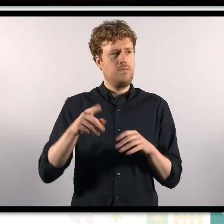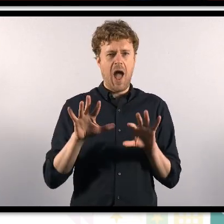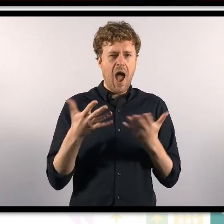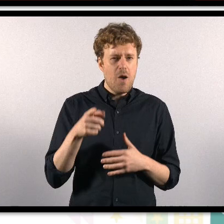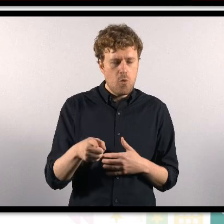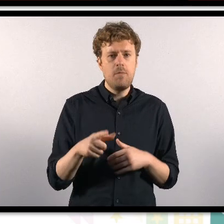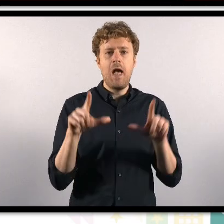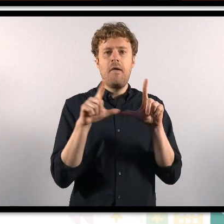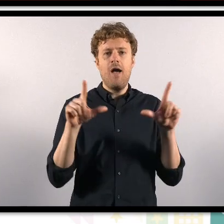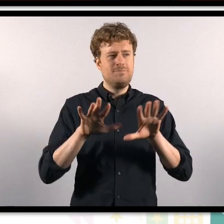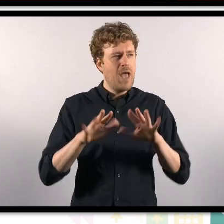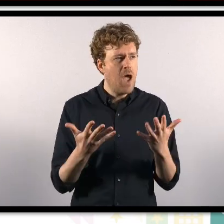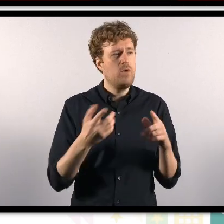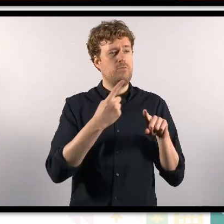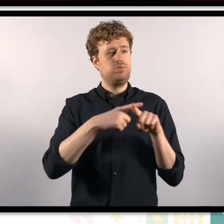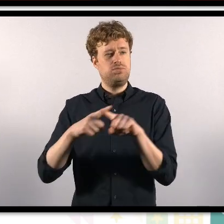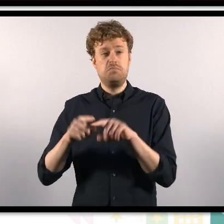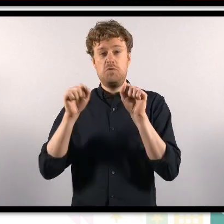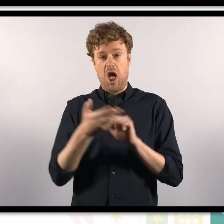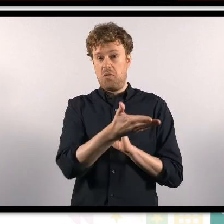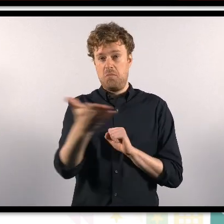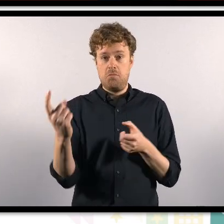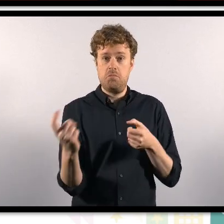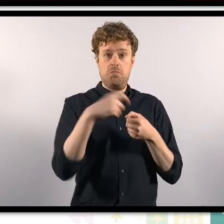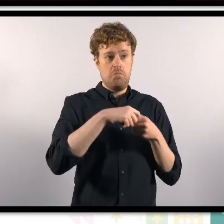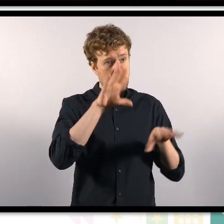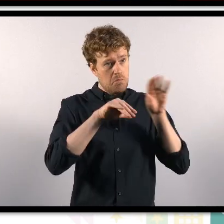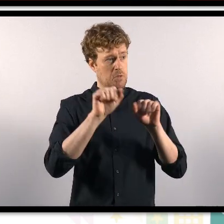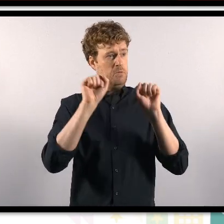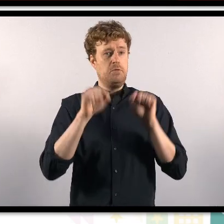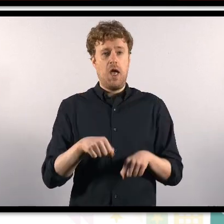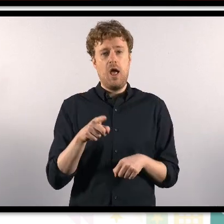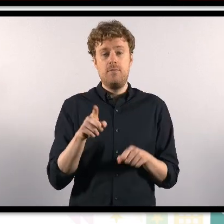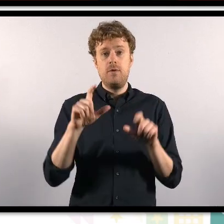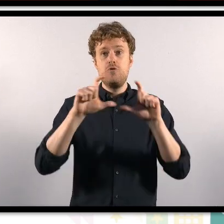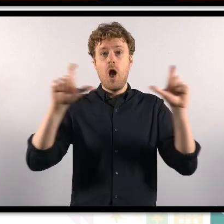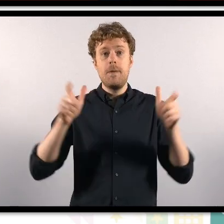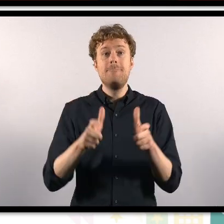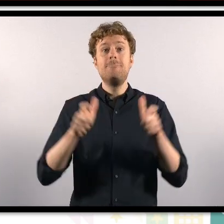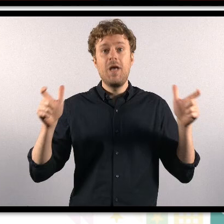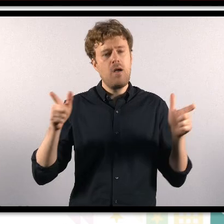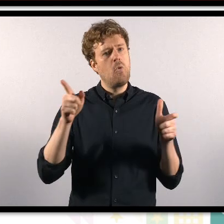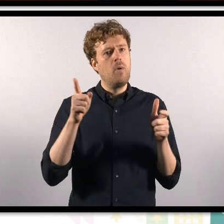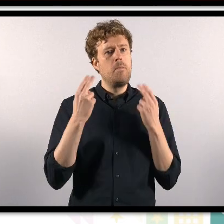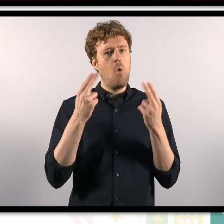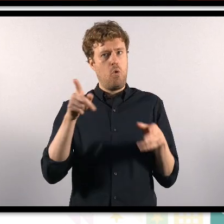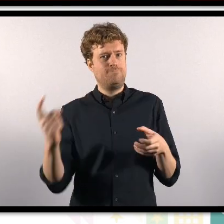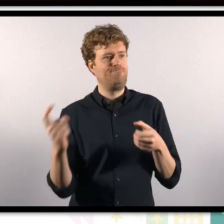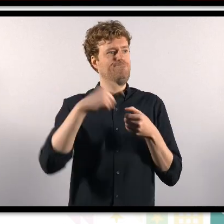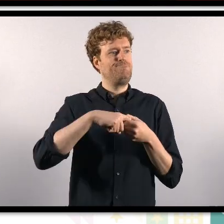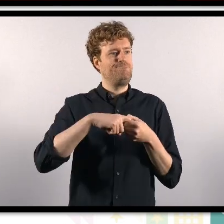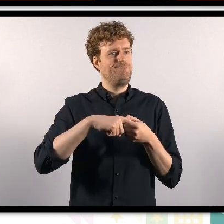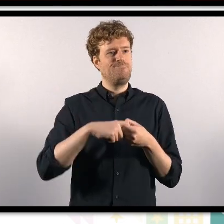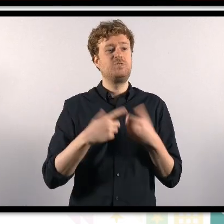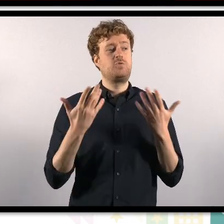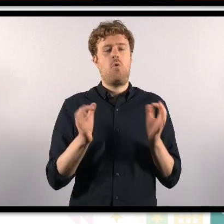my next announcement is, I've known this gentleman for quite a while, and they've been a very early supporter